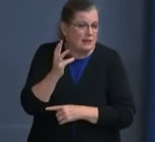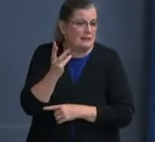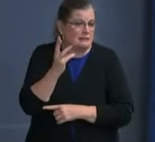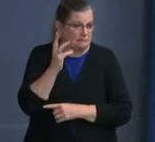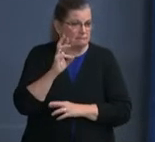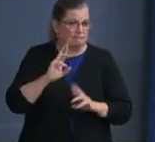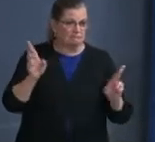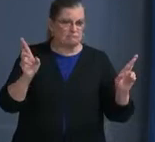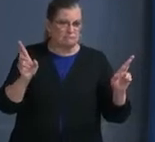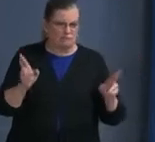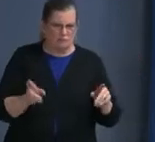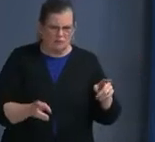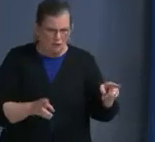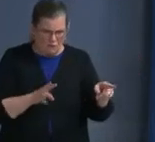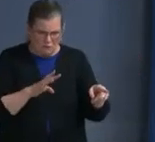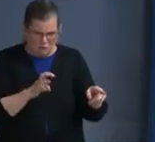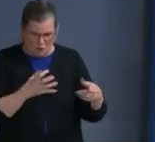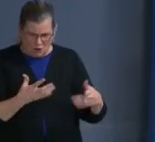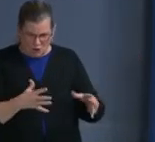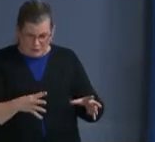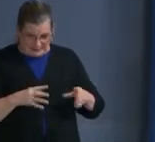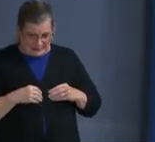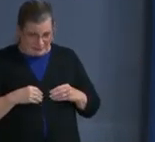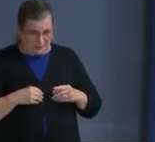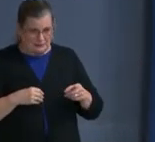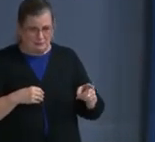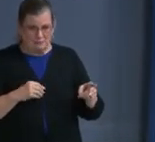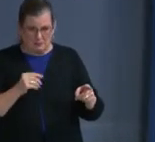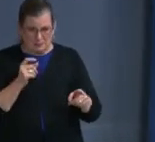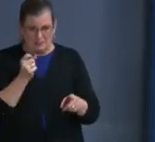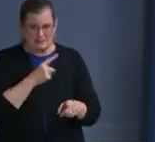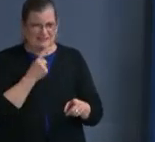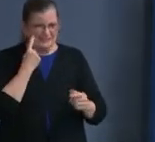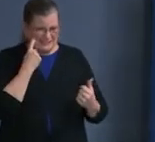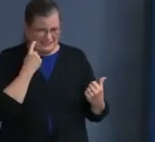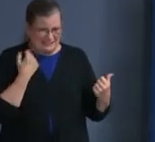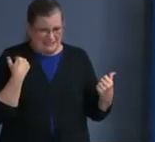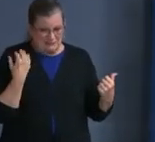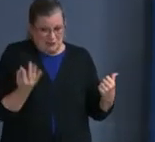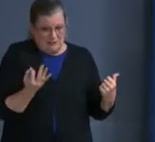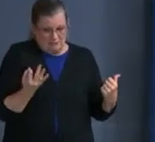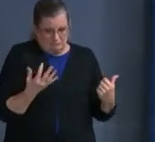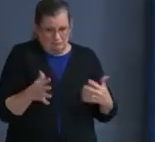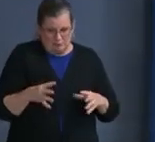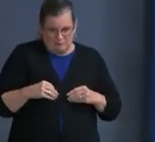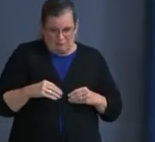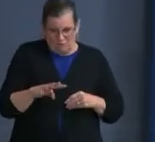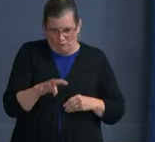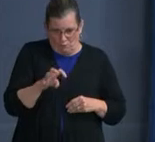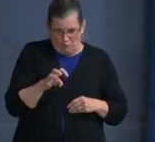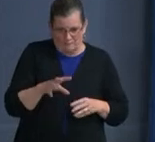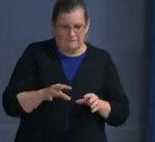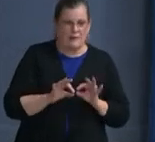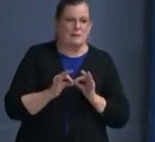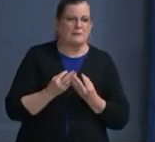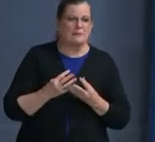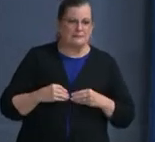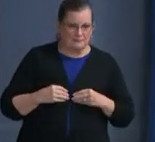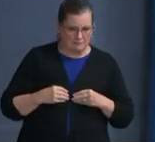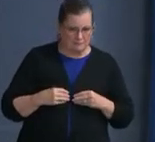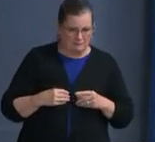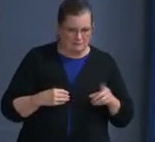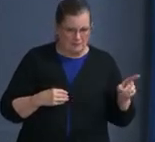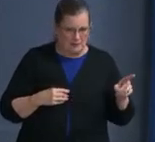I'm sorry, so 400 have accepted? Yep, as of Friday, over 400 families had accepted. Thank you. Yes, Perry? Yeah, does any